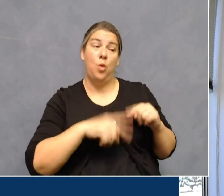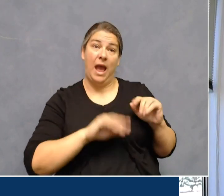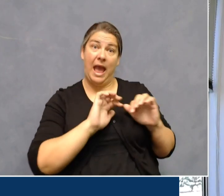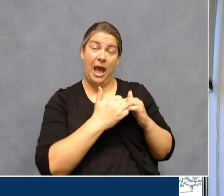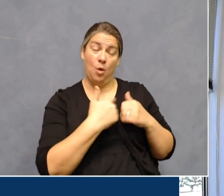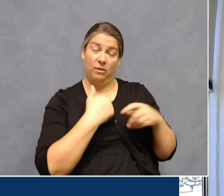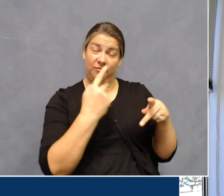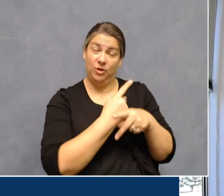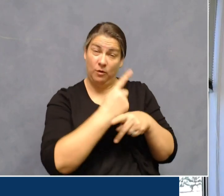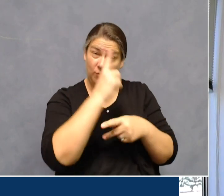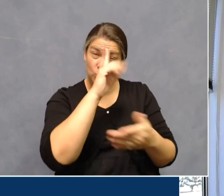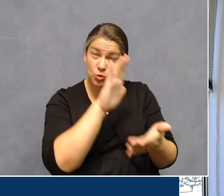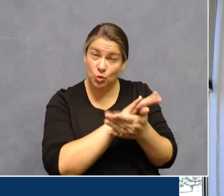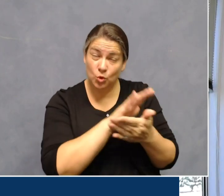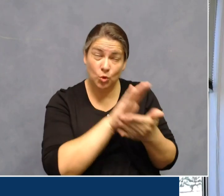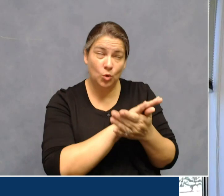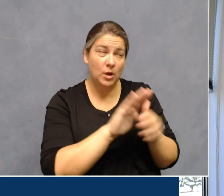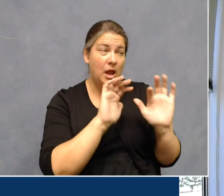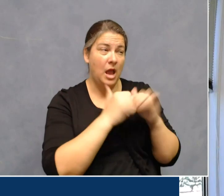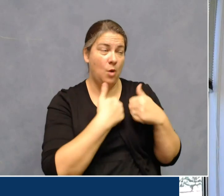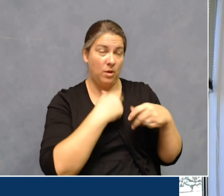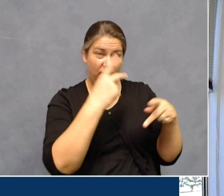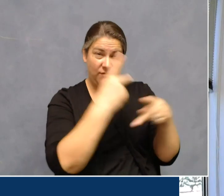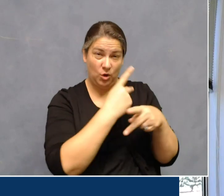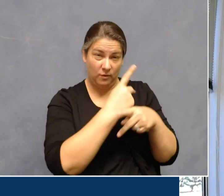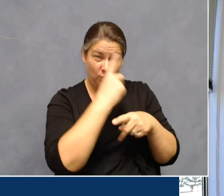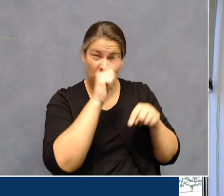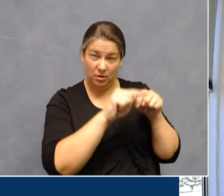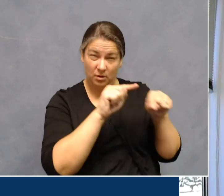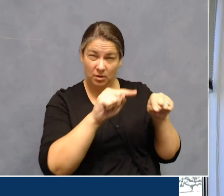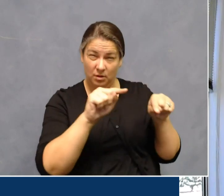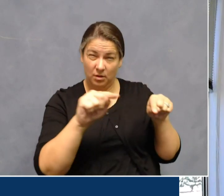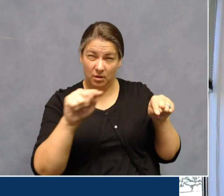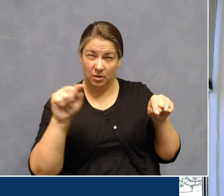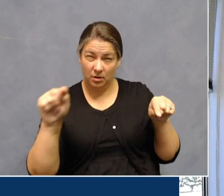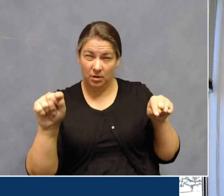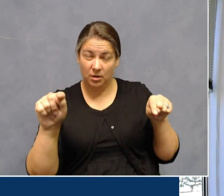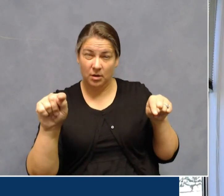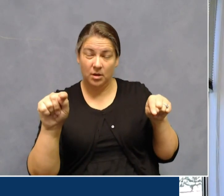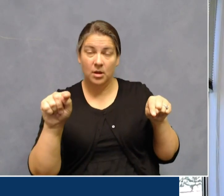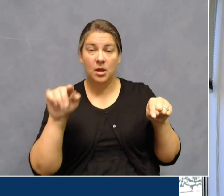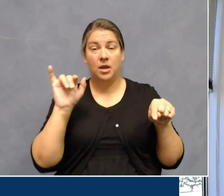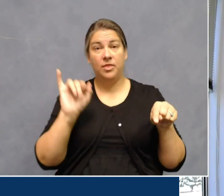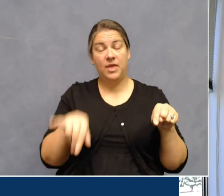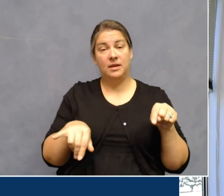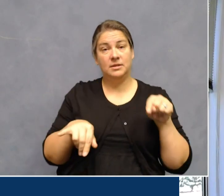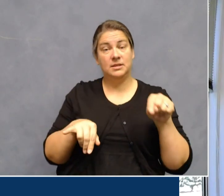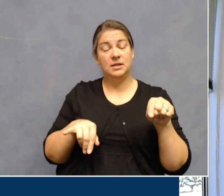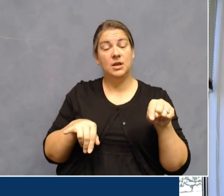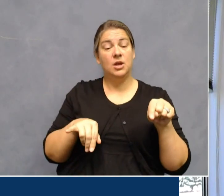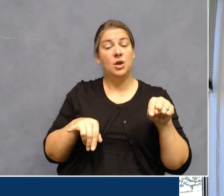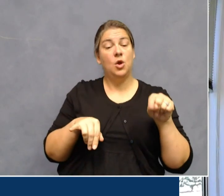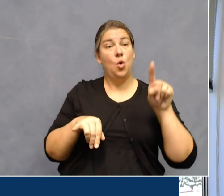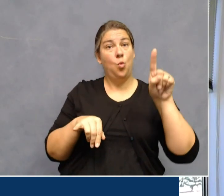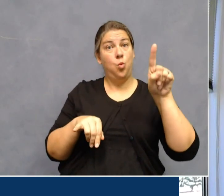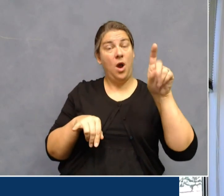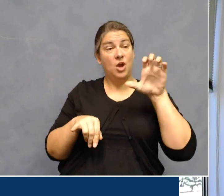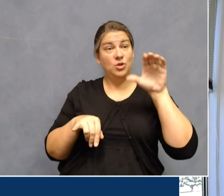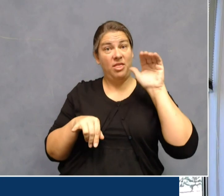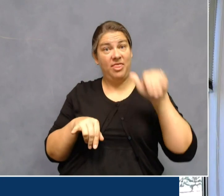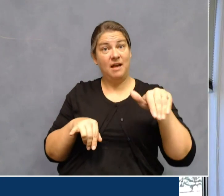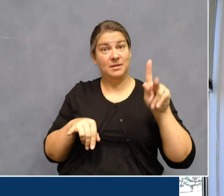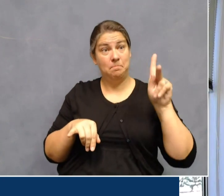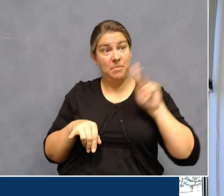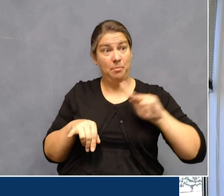for others, 25 new cases per 100,000 makes it red. So we are solidly above the